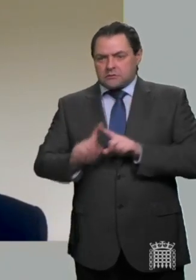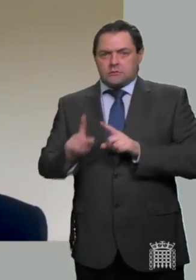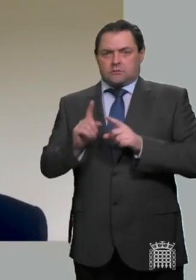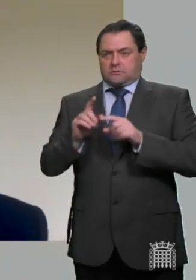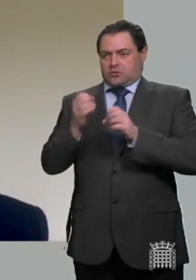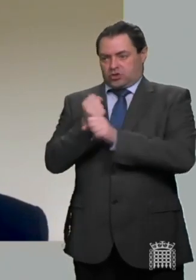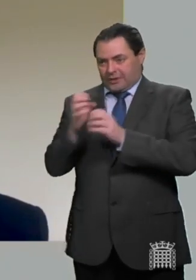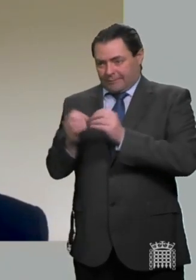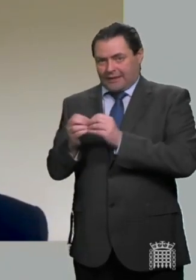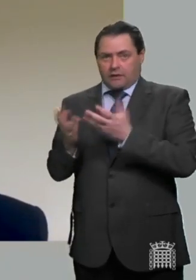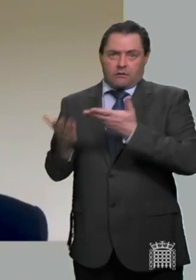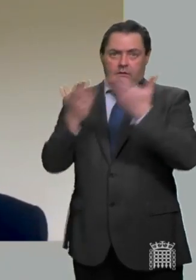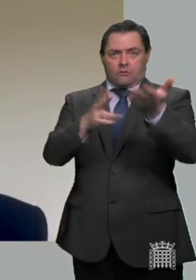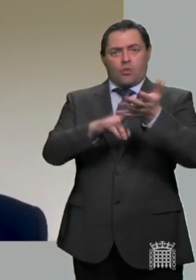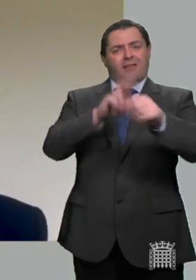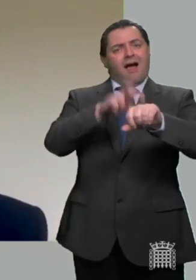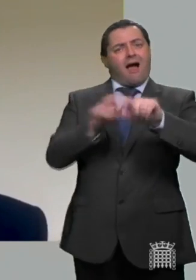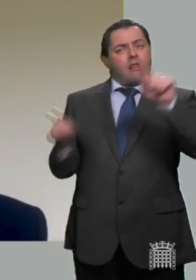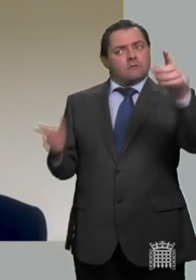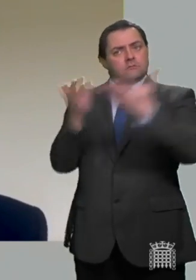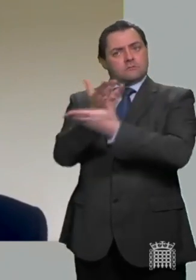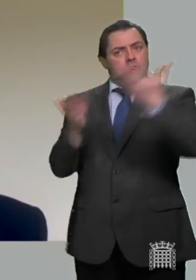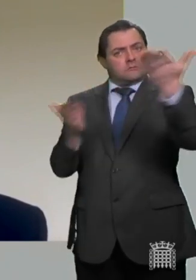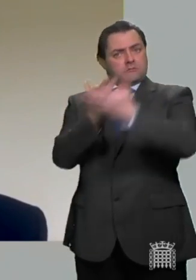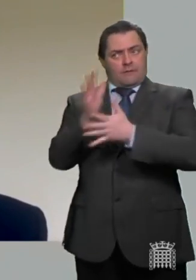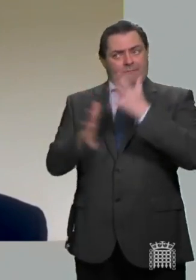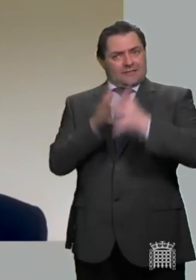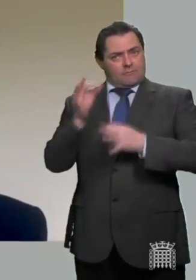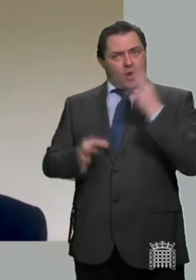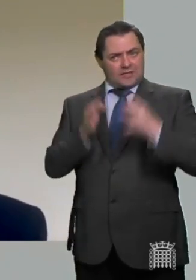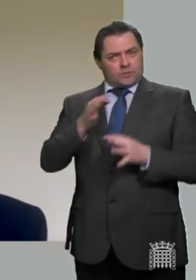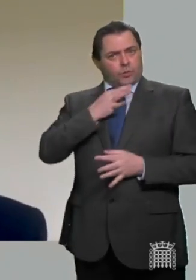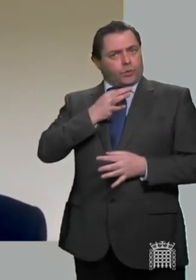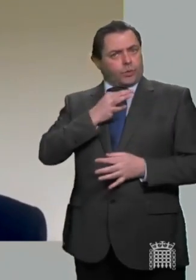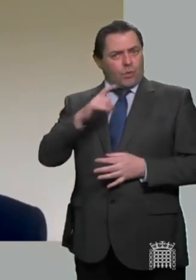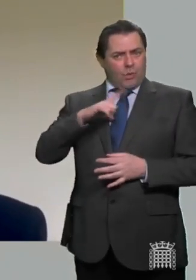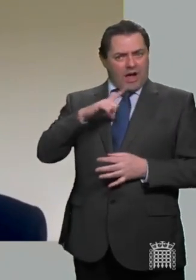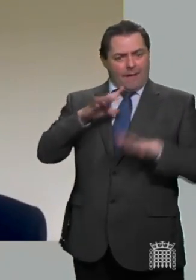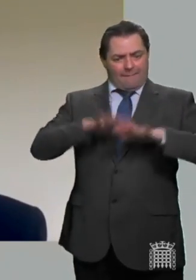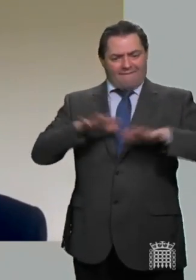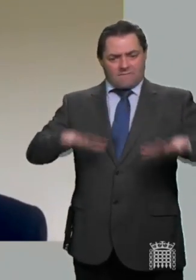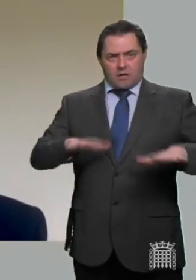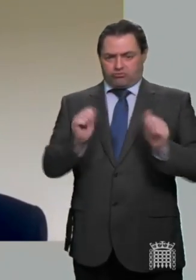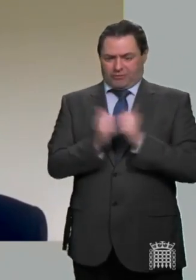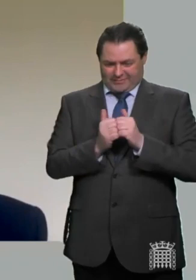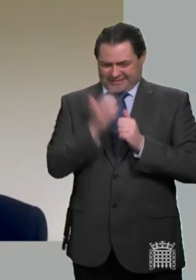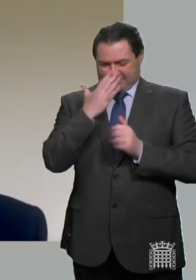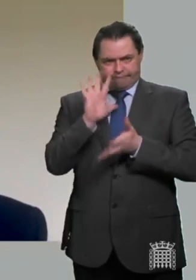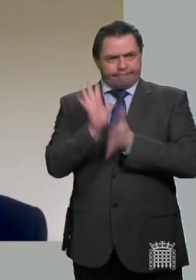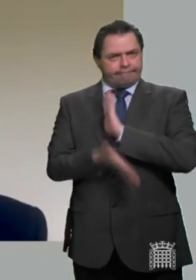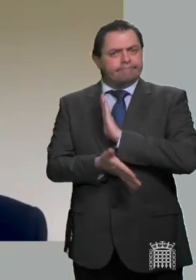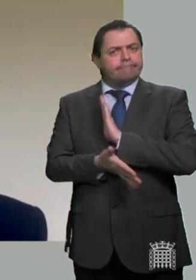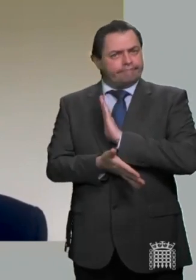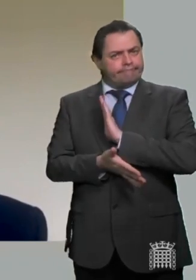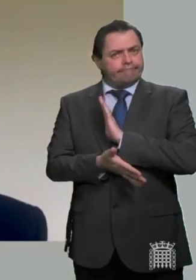Ireland, and the damage it's doing to the stability of the political institutions established under the Belfast Agreement. What action does the